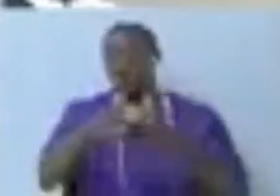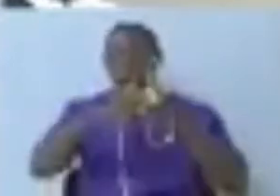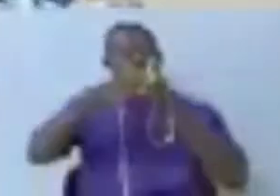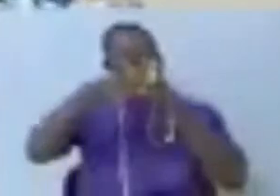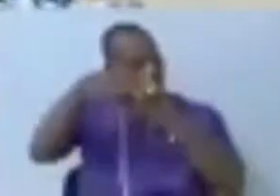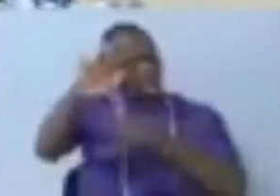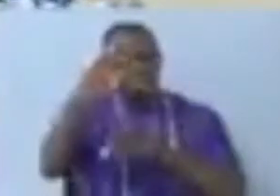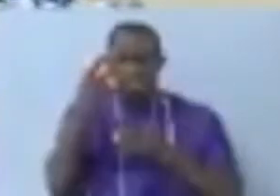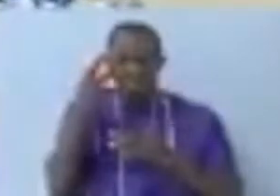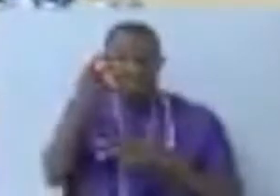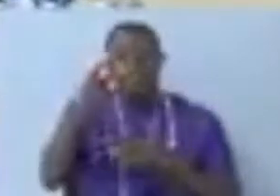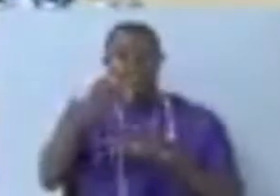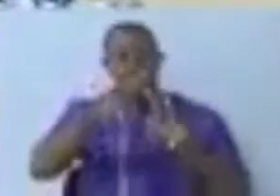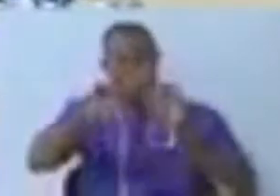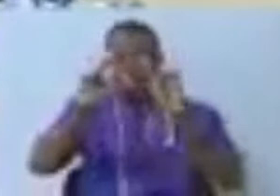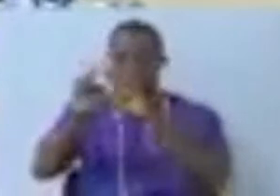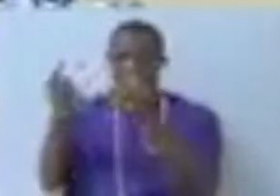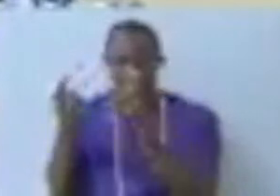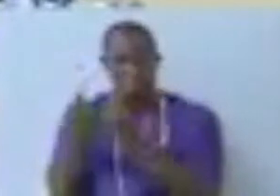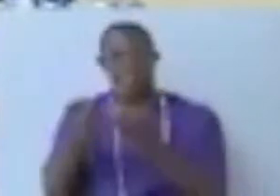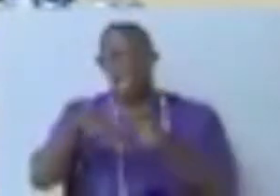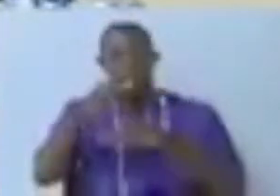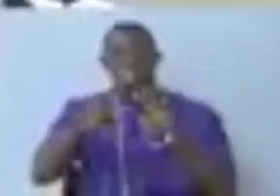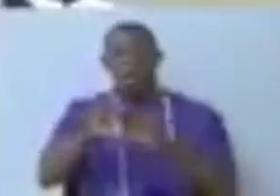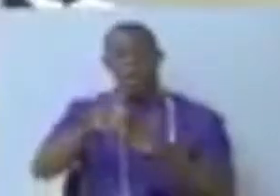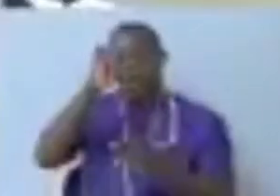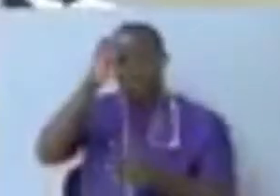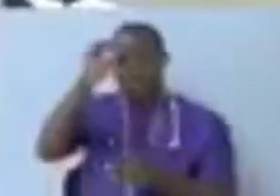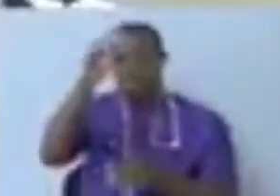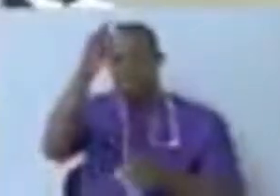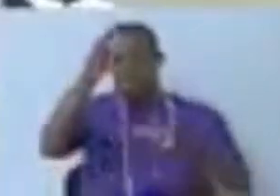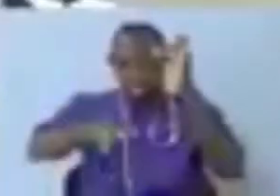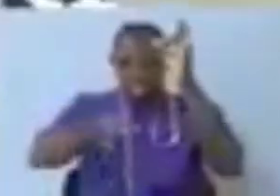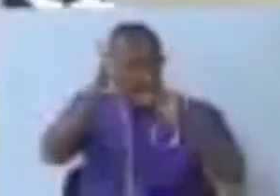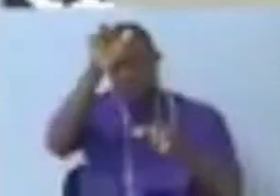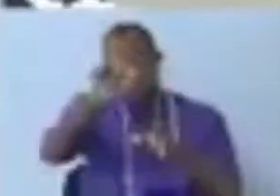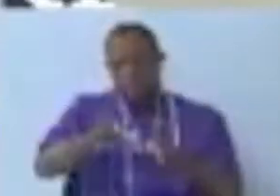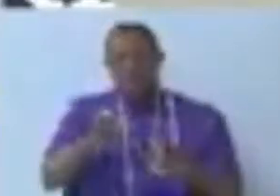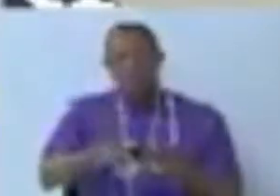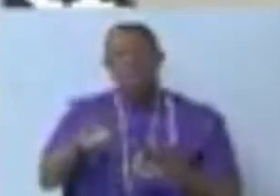more we see the footprints and the hands of the Minister of Justice in all this.